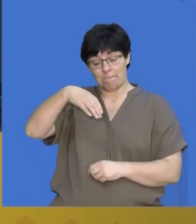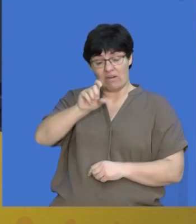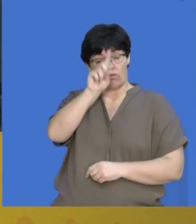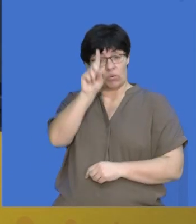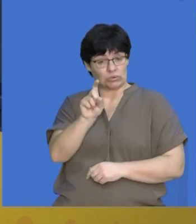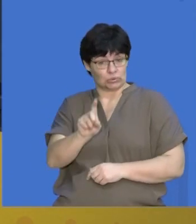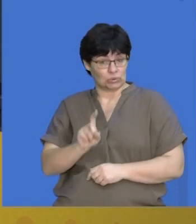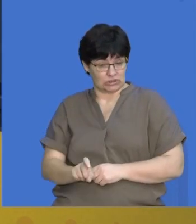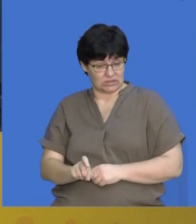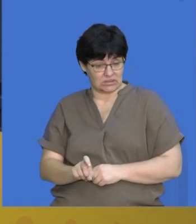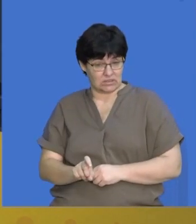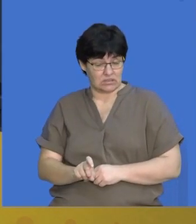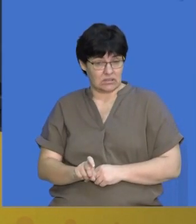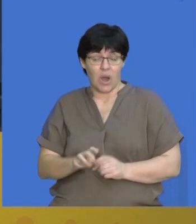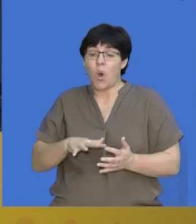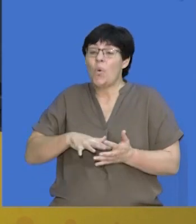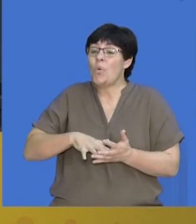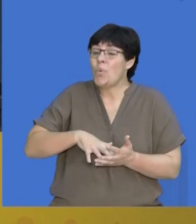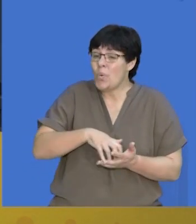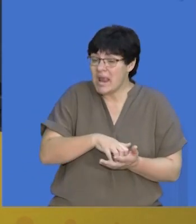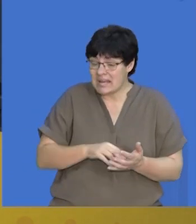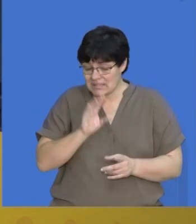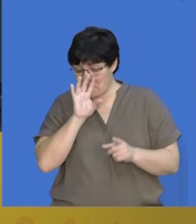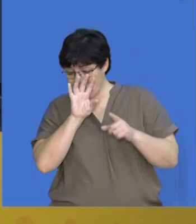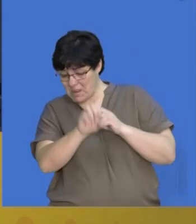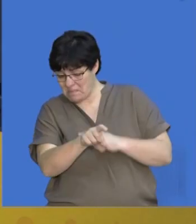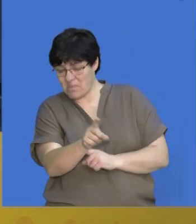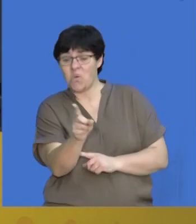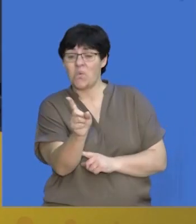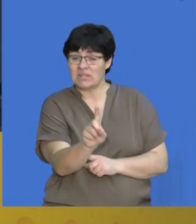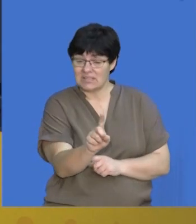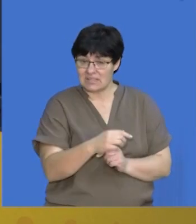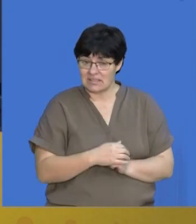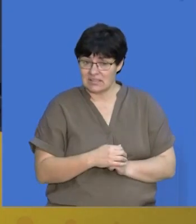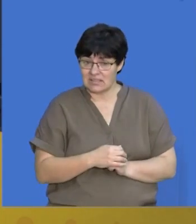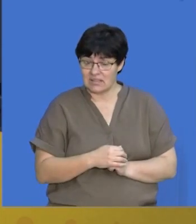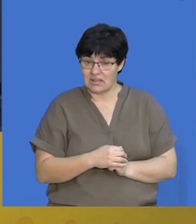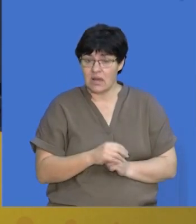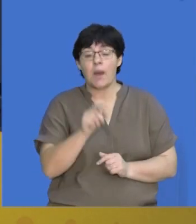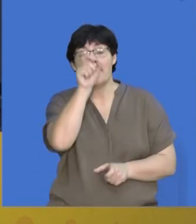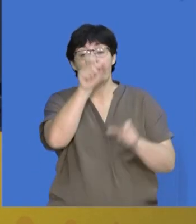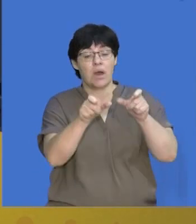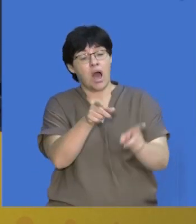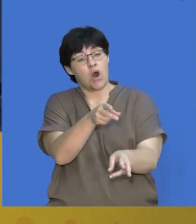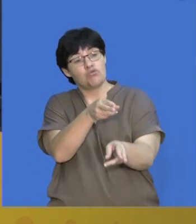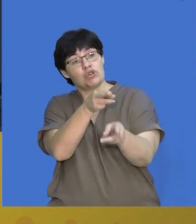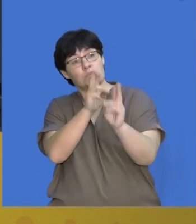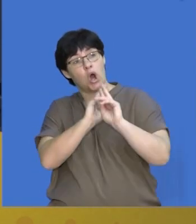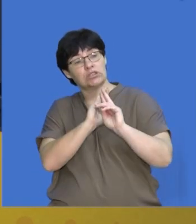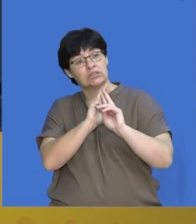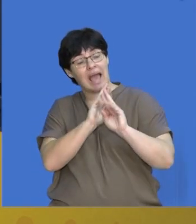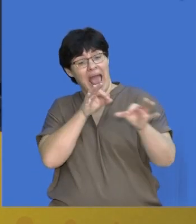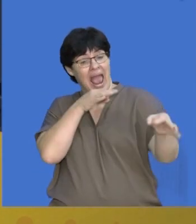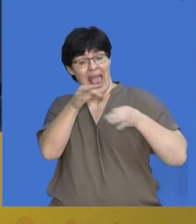questions, the greatest weakness I am experiencing is that the responses are not qualified.